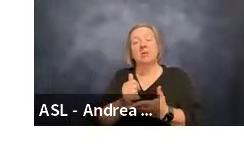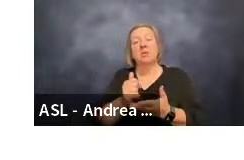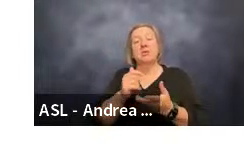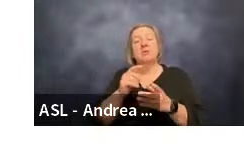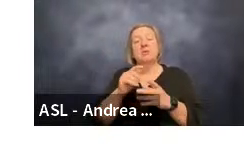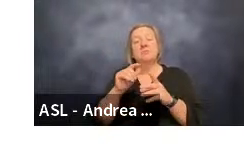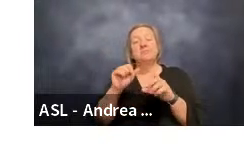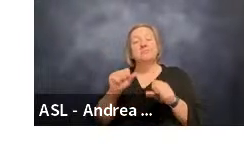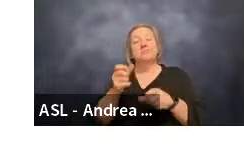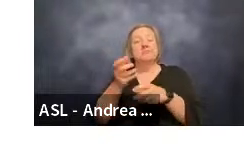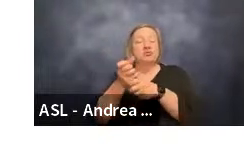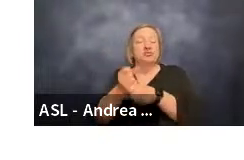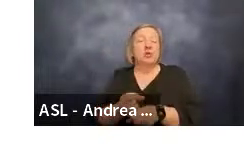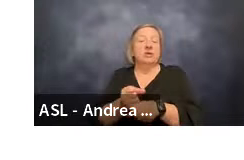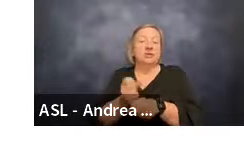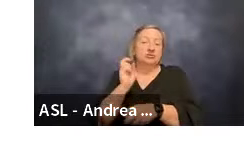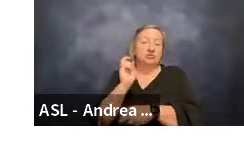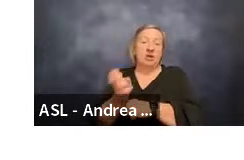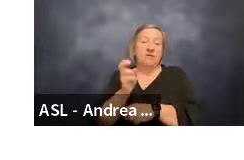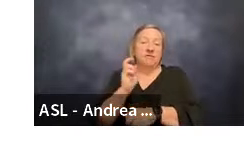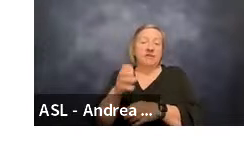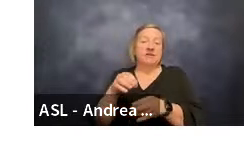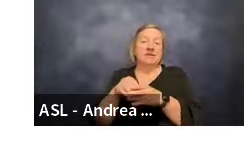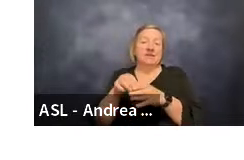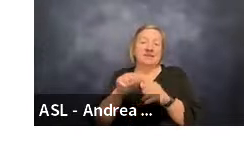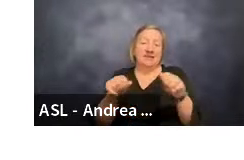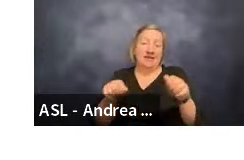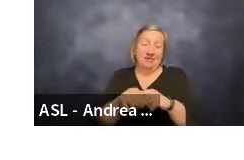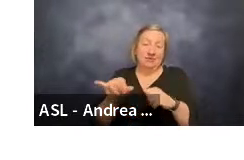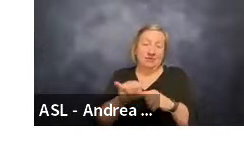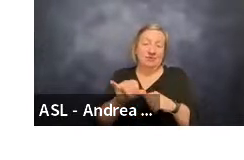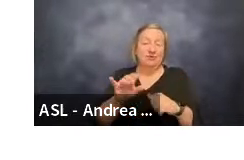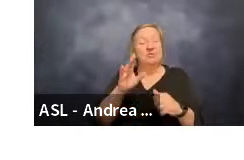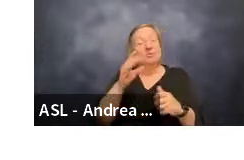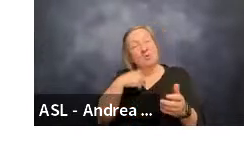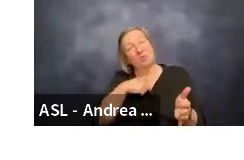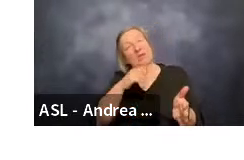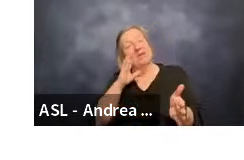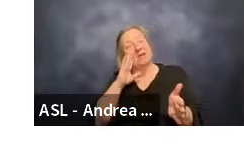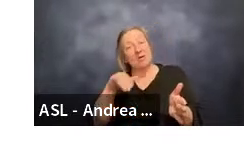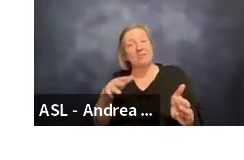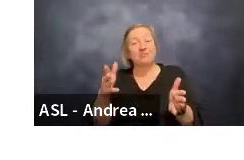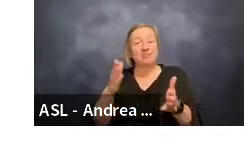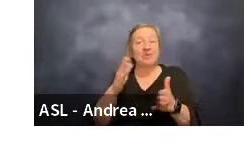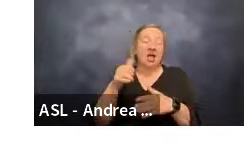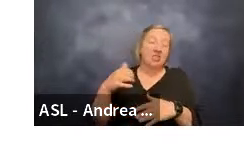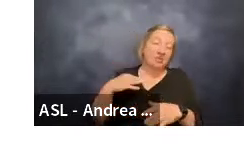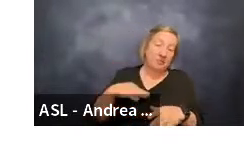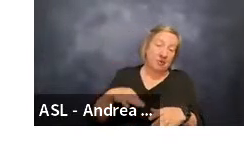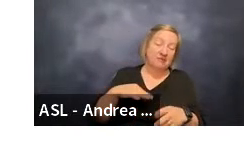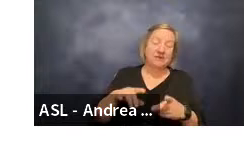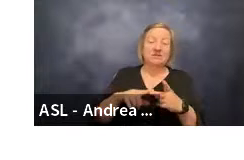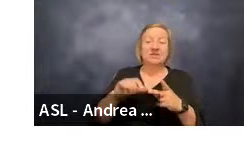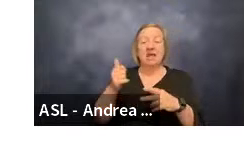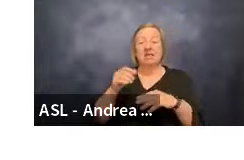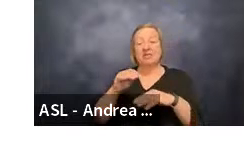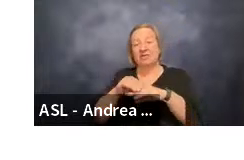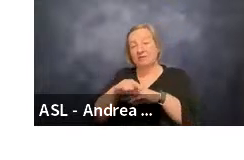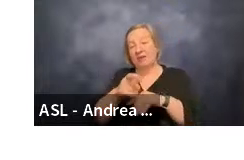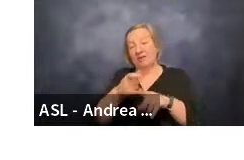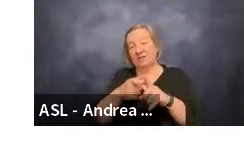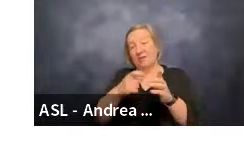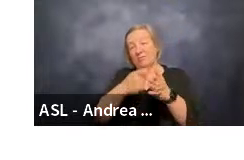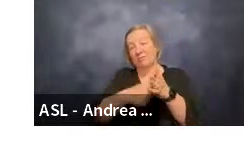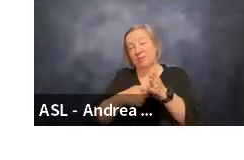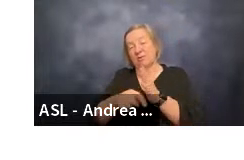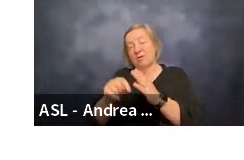reliability within the bridge corridor. Of course, we recognize that there are other benefits and implications of tolling,